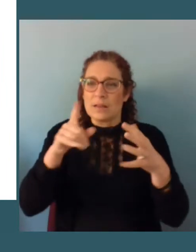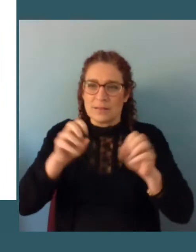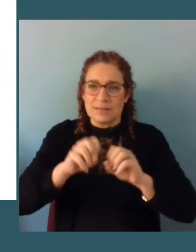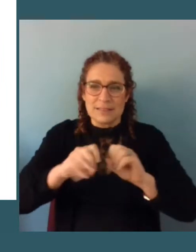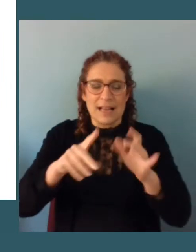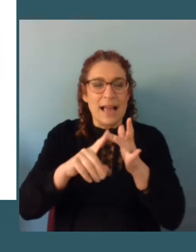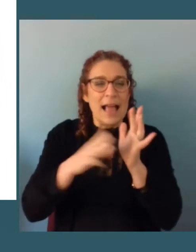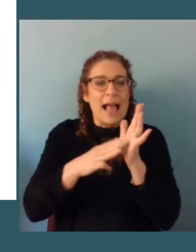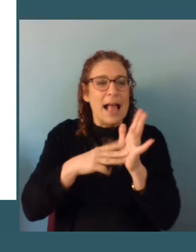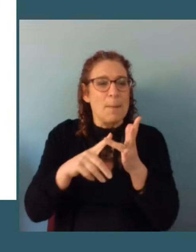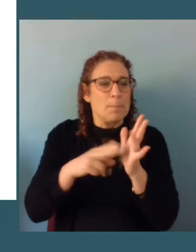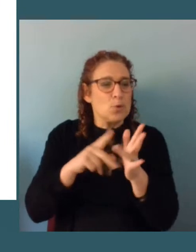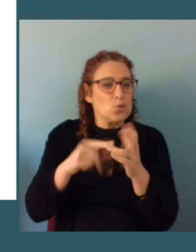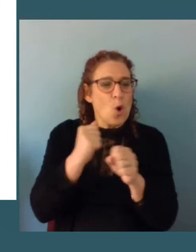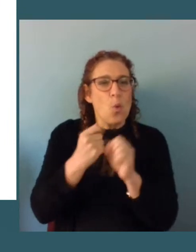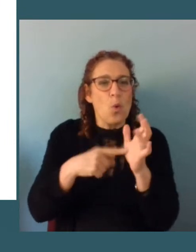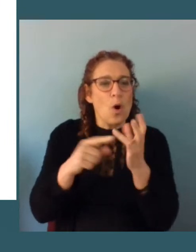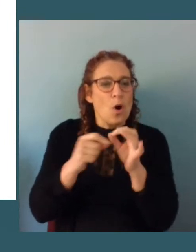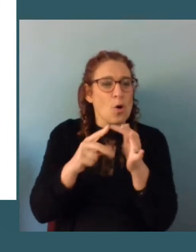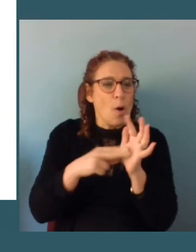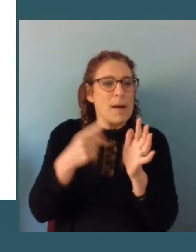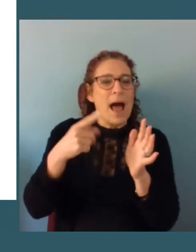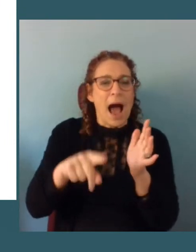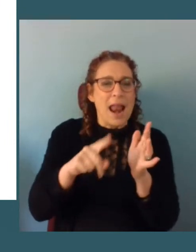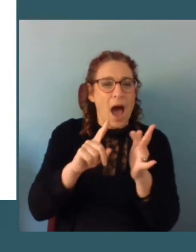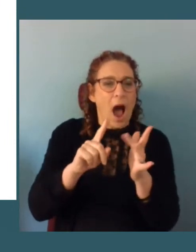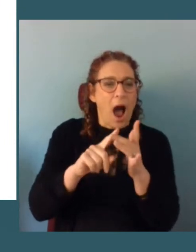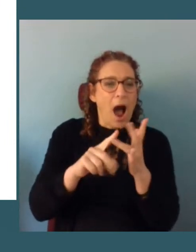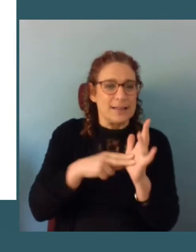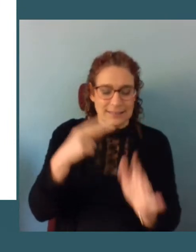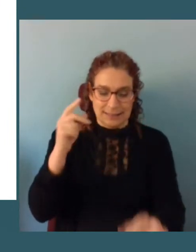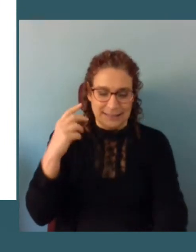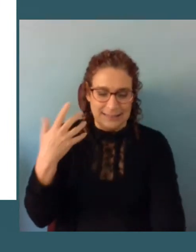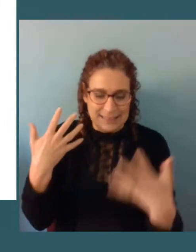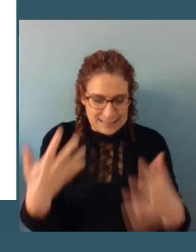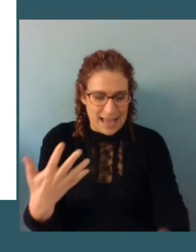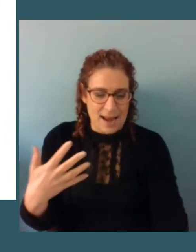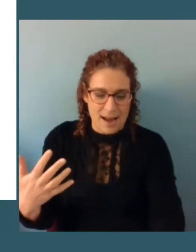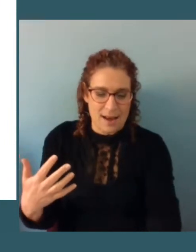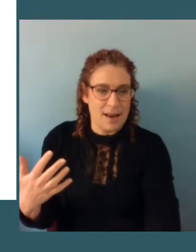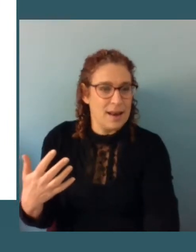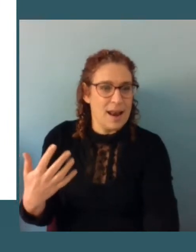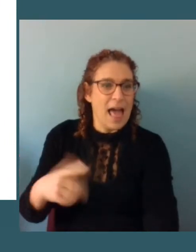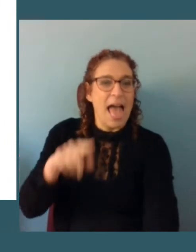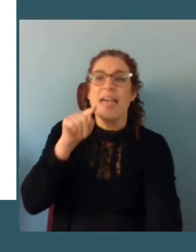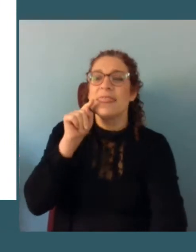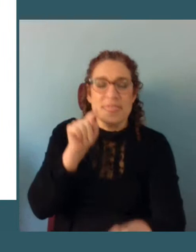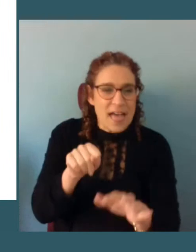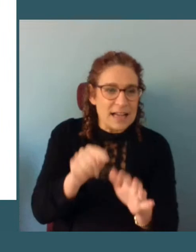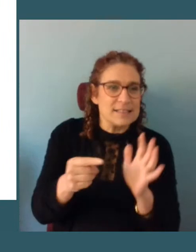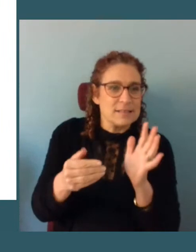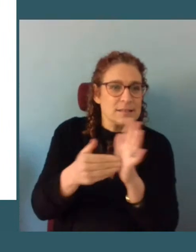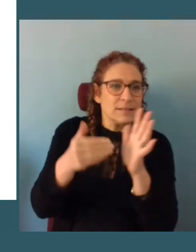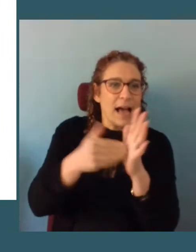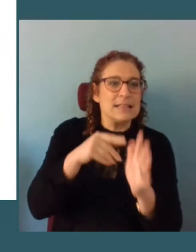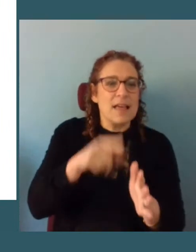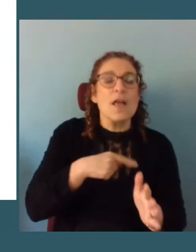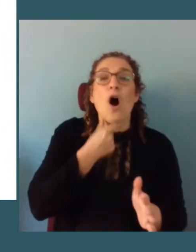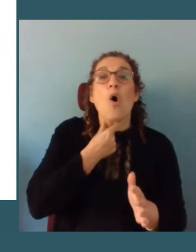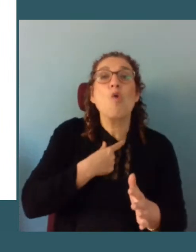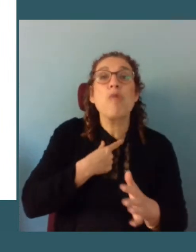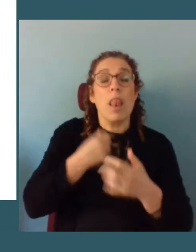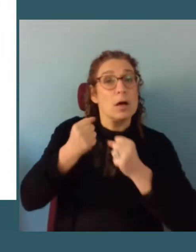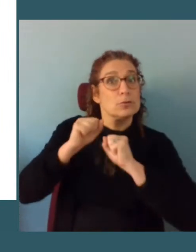G4 and IL-10, which enhances oral tolerance when food is introduced through